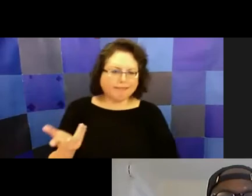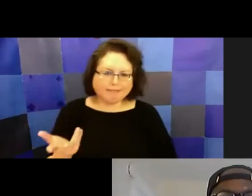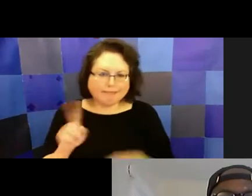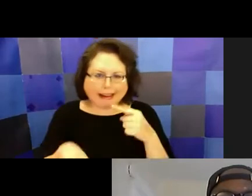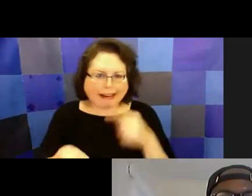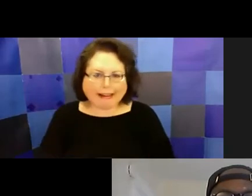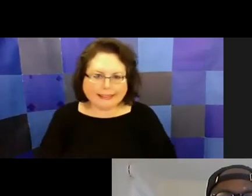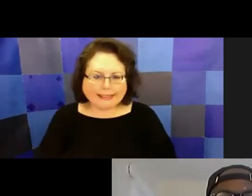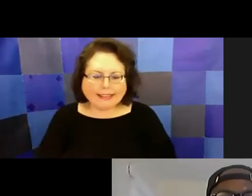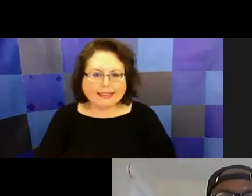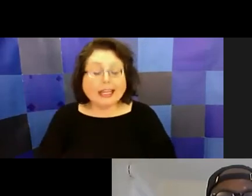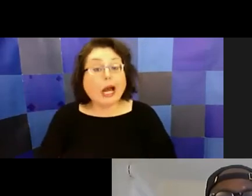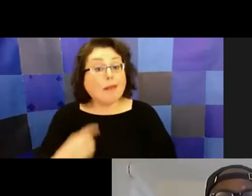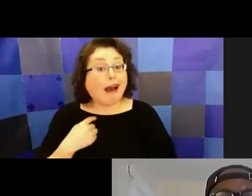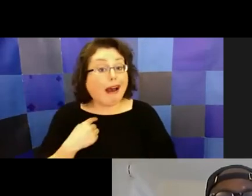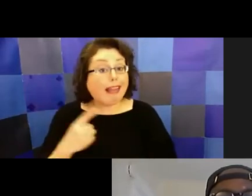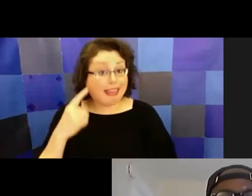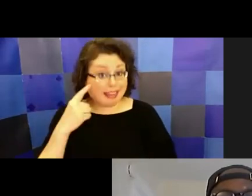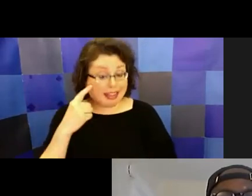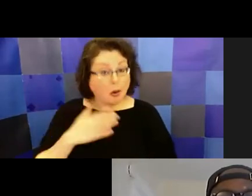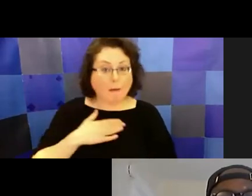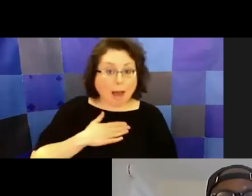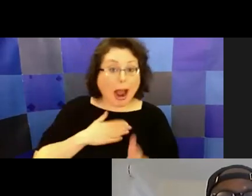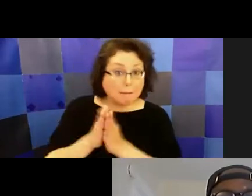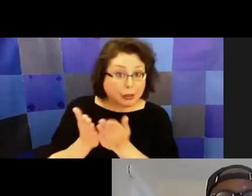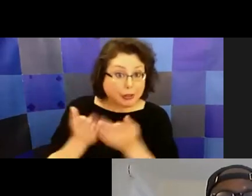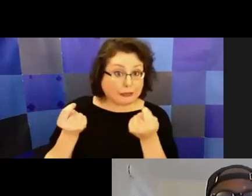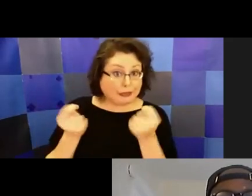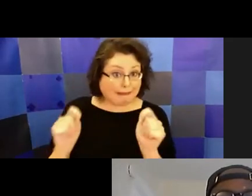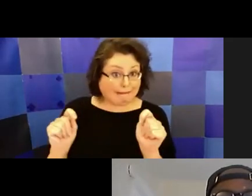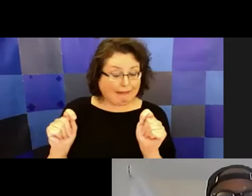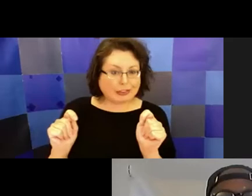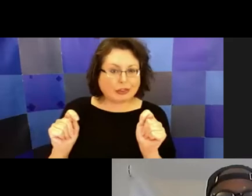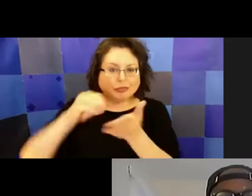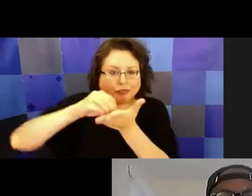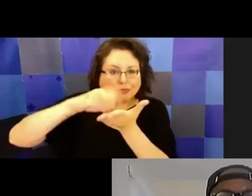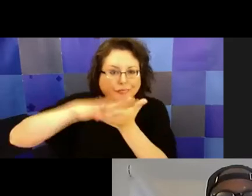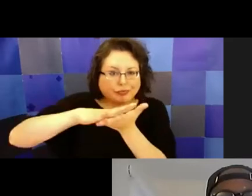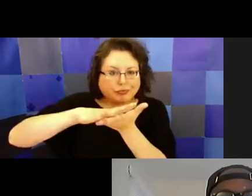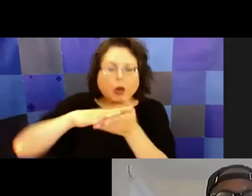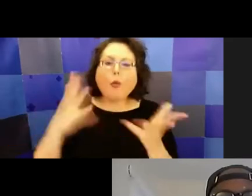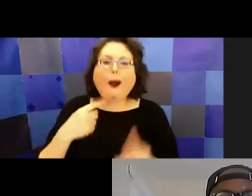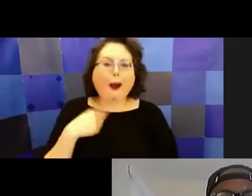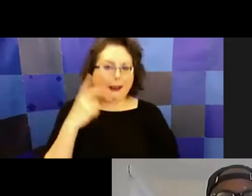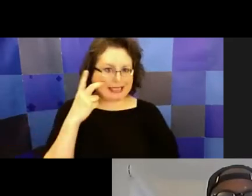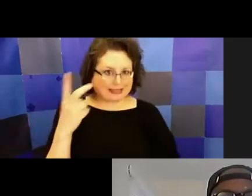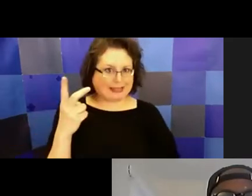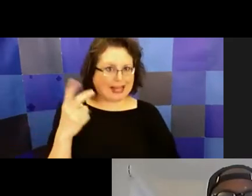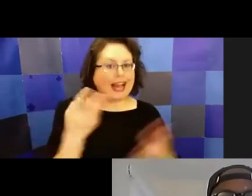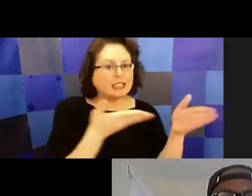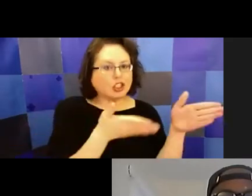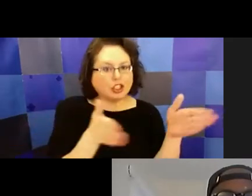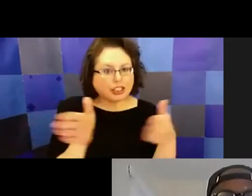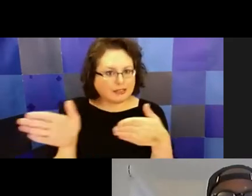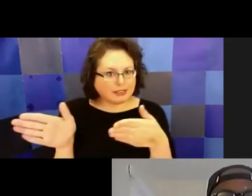I do think that, and you know, my book tries to chronicle what I see as a shift